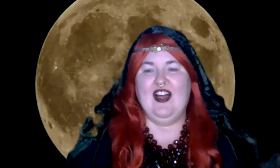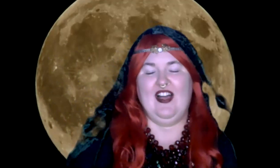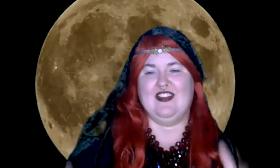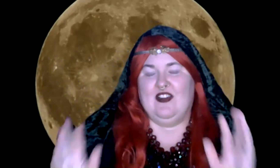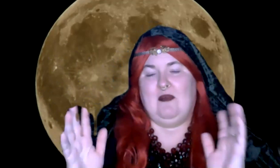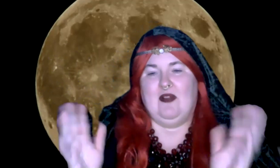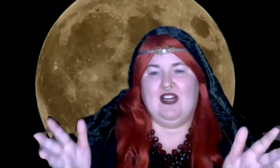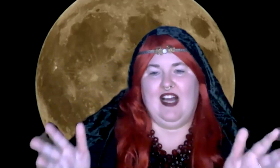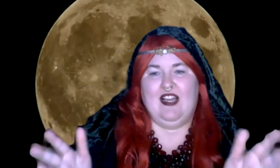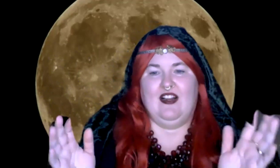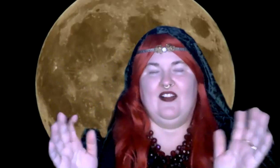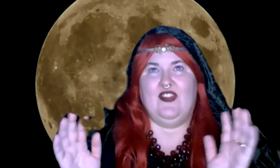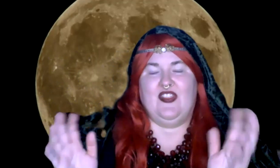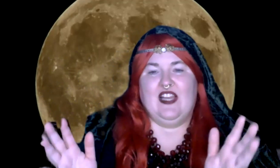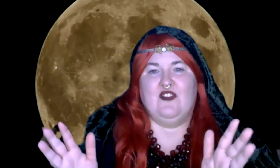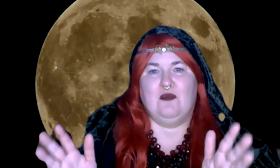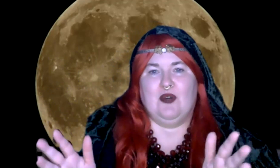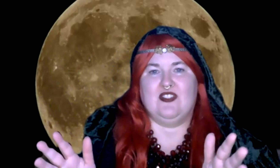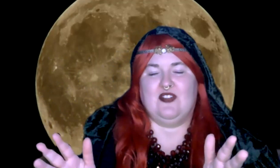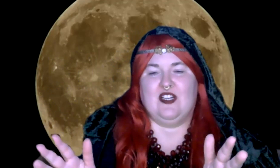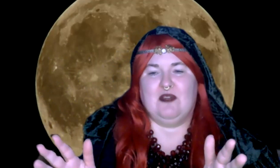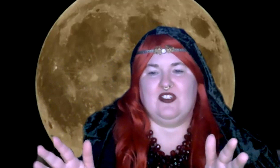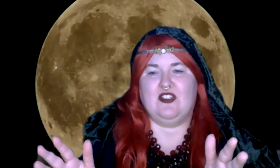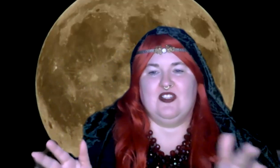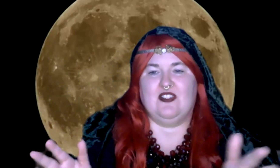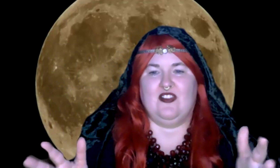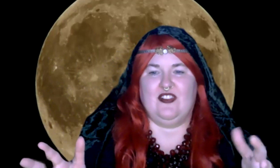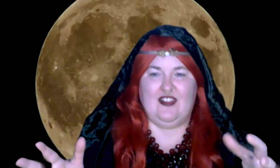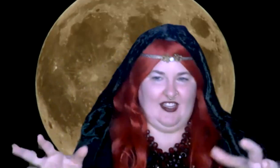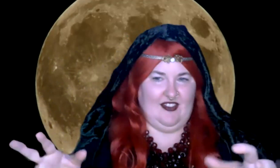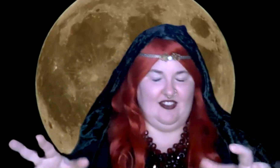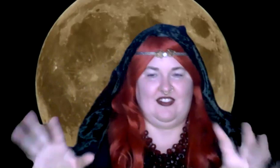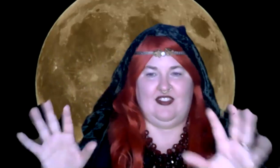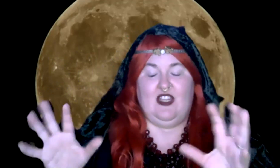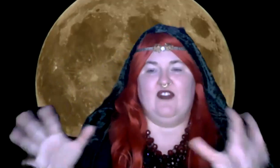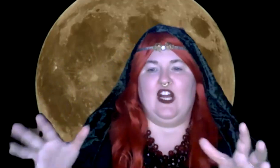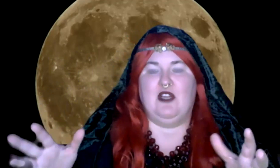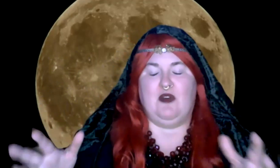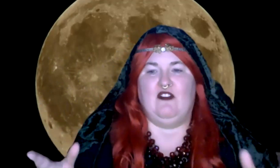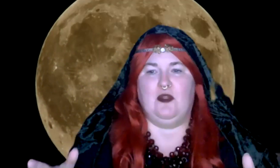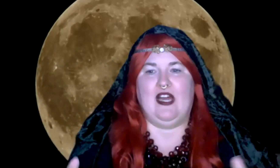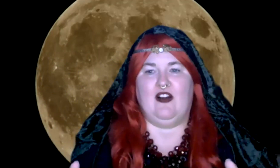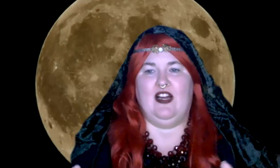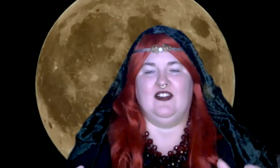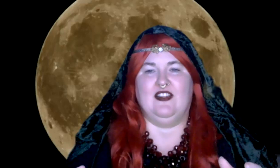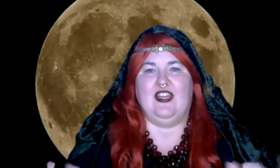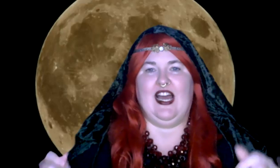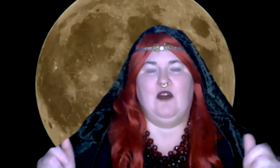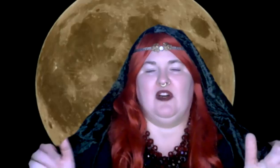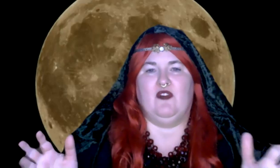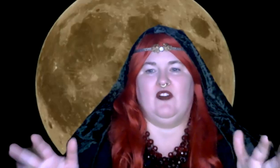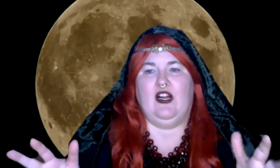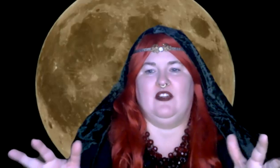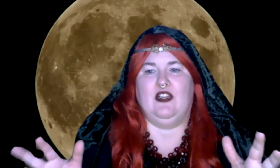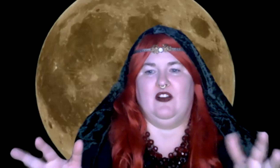you have, and I mean, the thing I love the most every time I see you is all like the environment you have in the background. Like, I